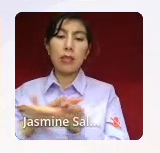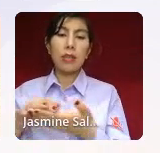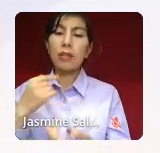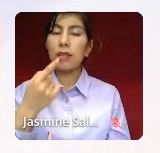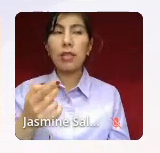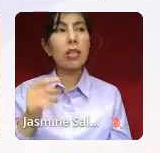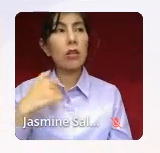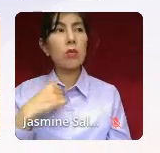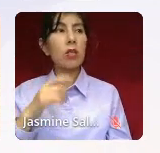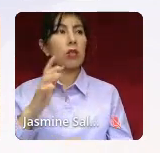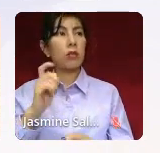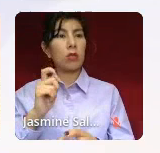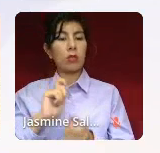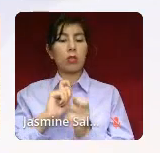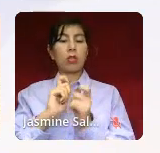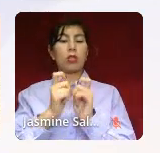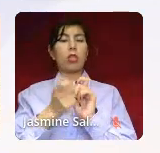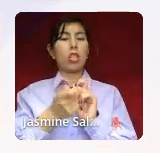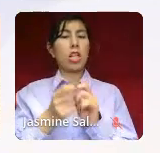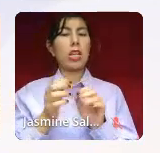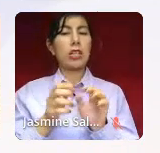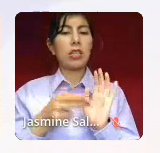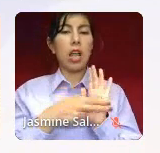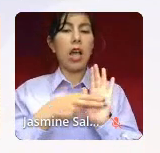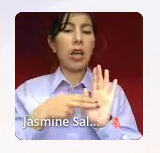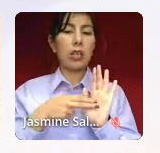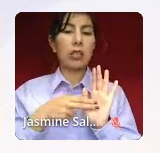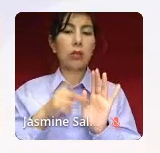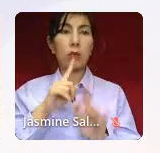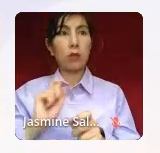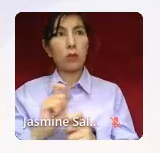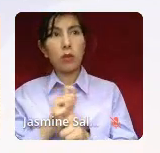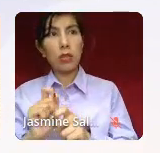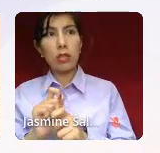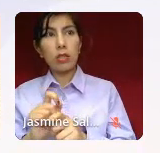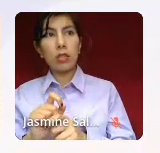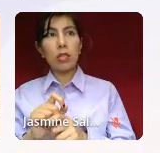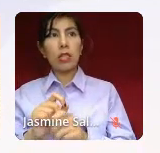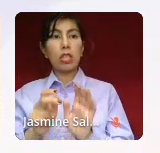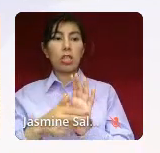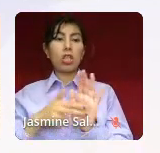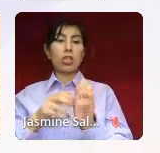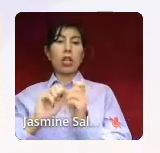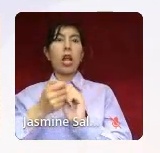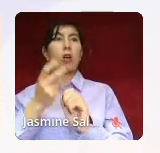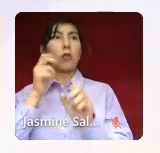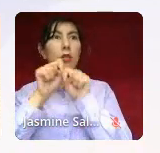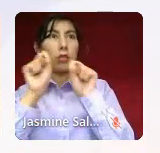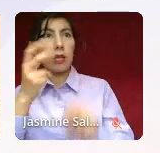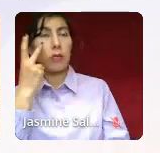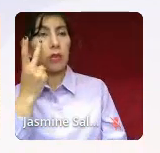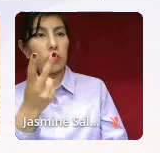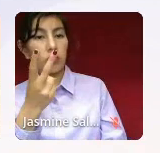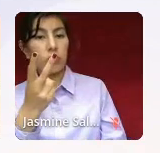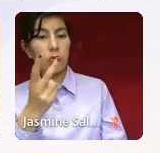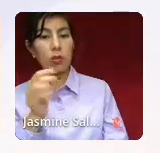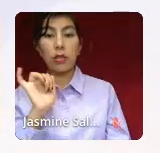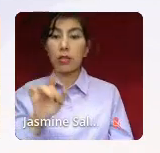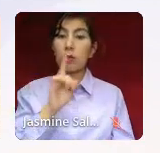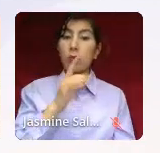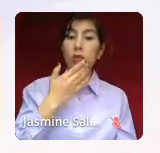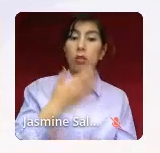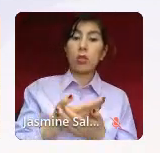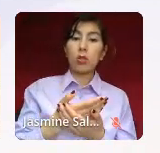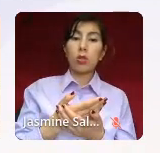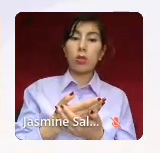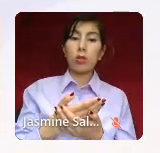going to change a sign, when in fact it really changes how the system is viewed, is a really good sort of piece